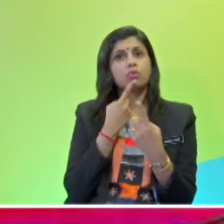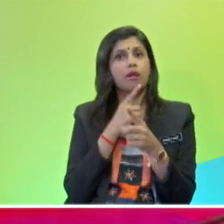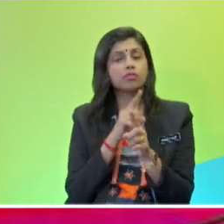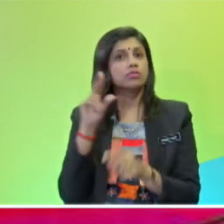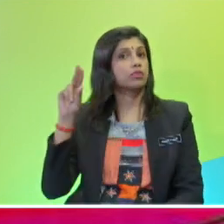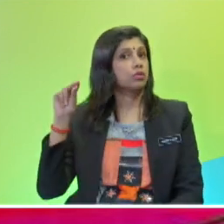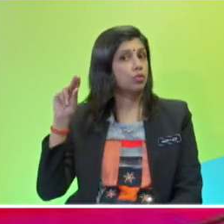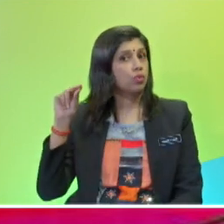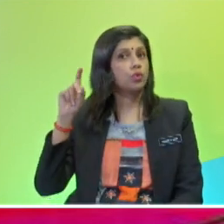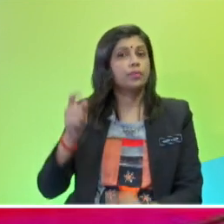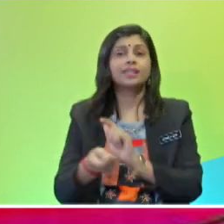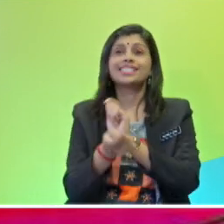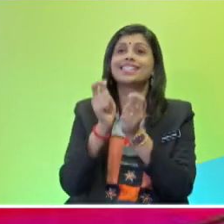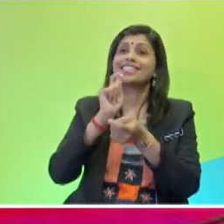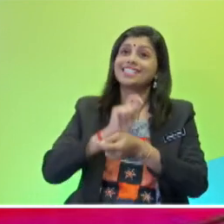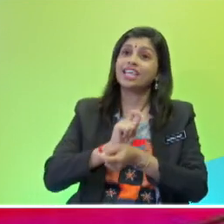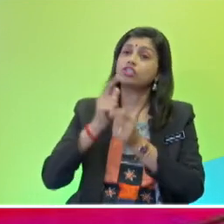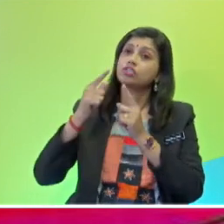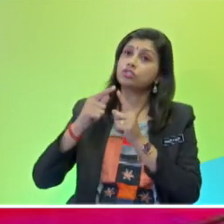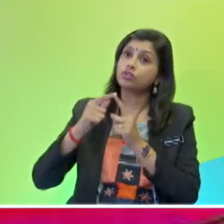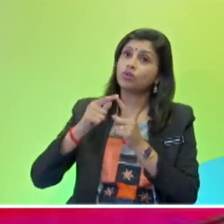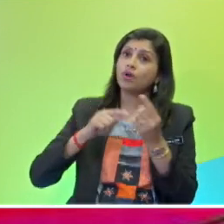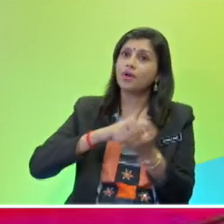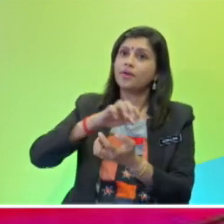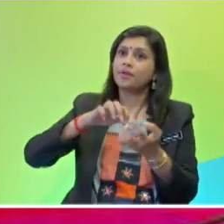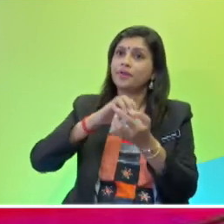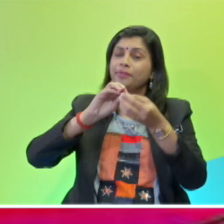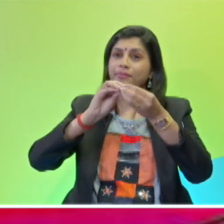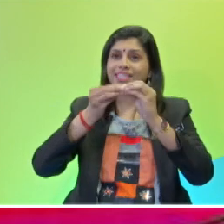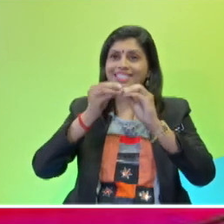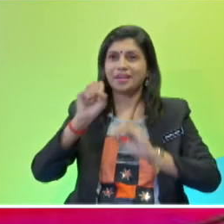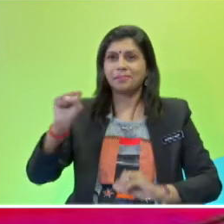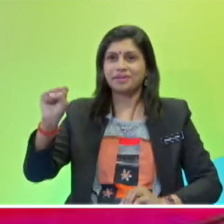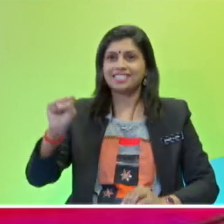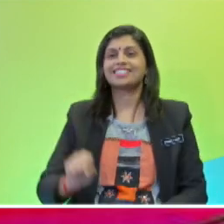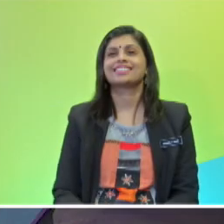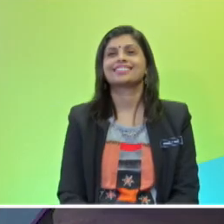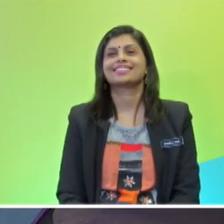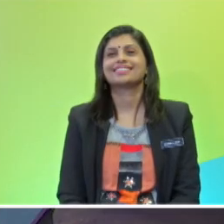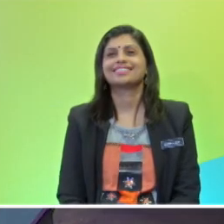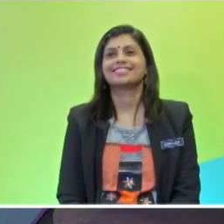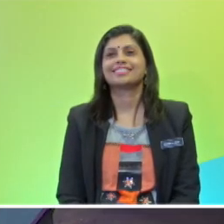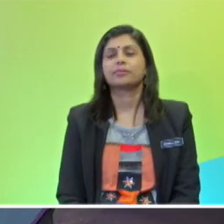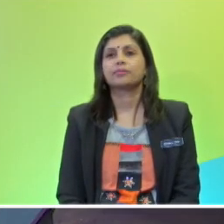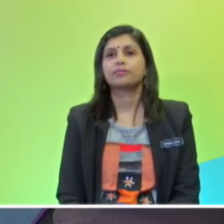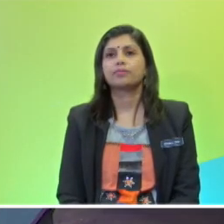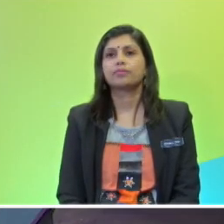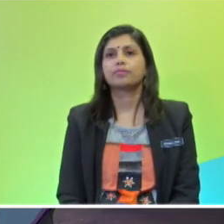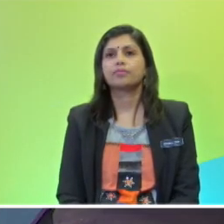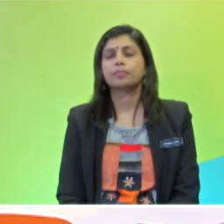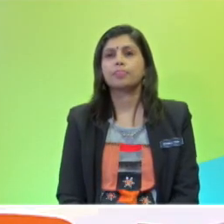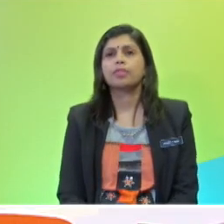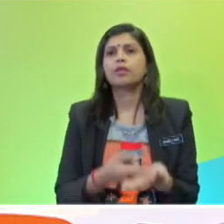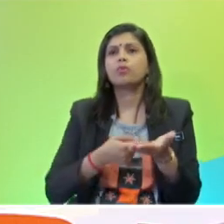into mixed number. So the third one is the mixed number. Okay, can you say what is mixed number? So mixed number, it looks